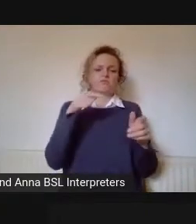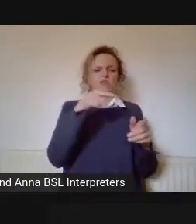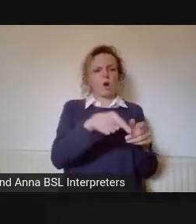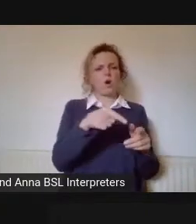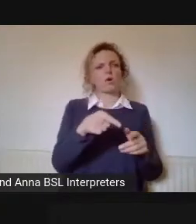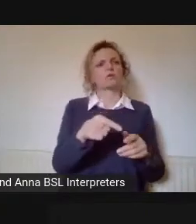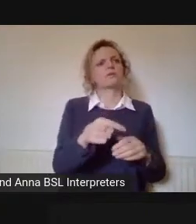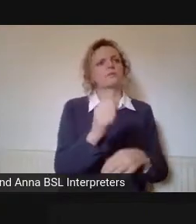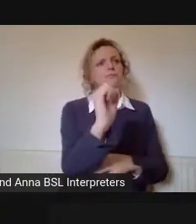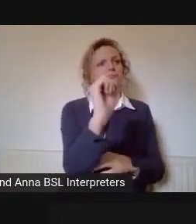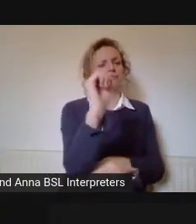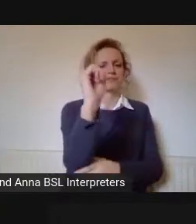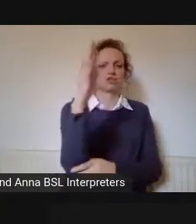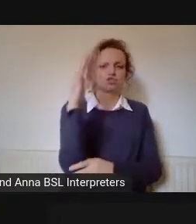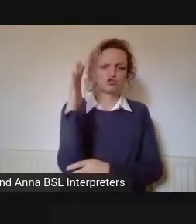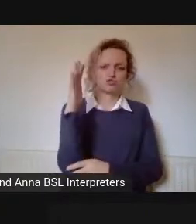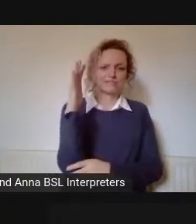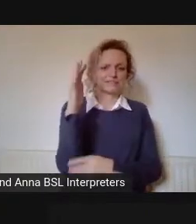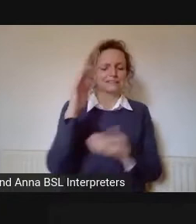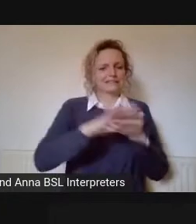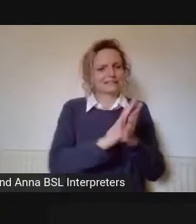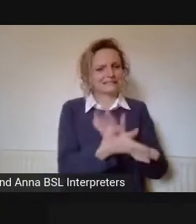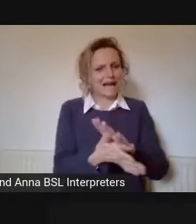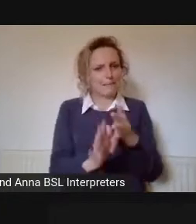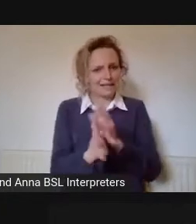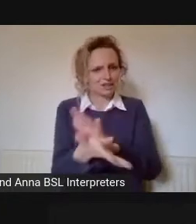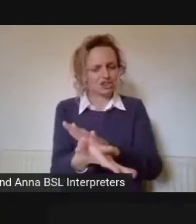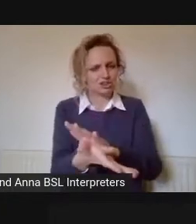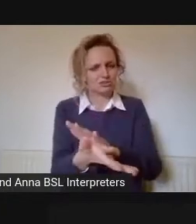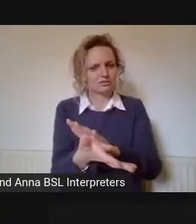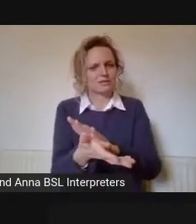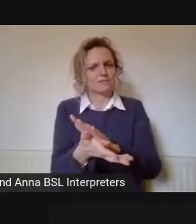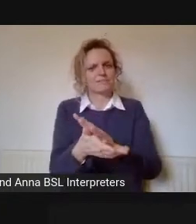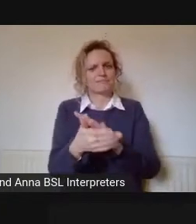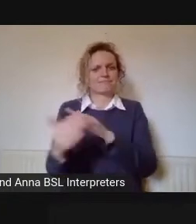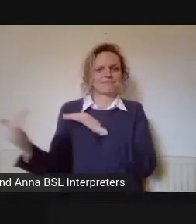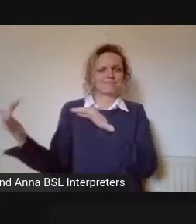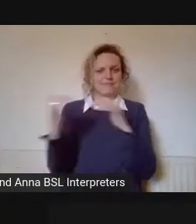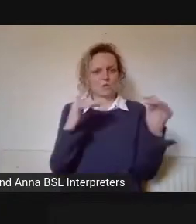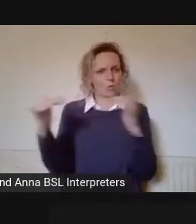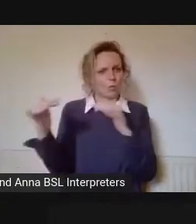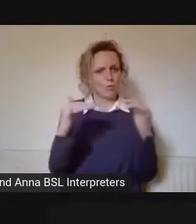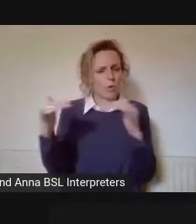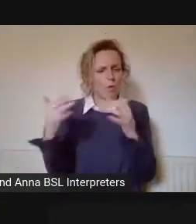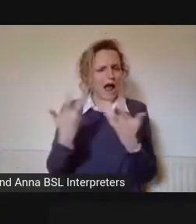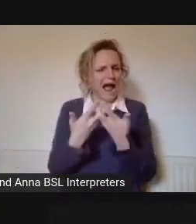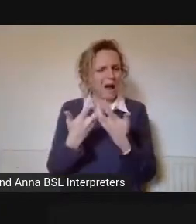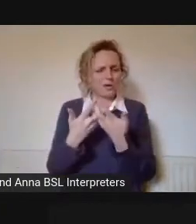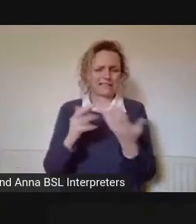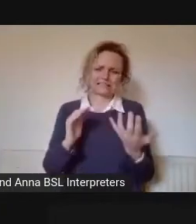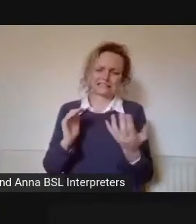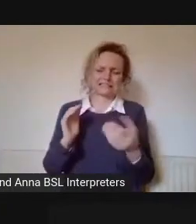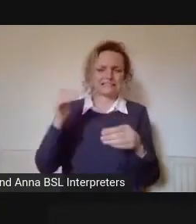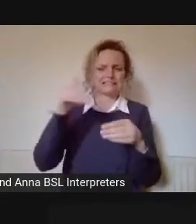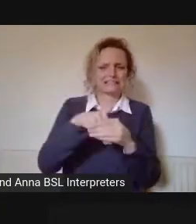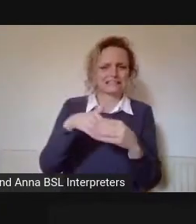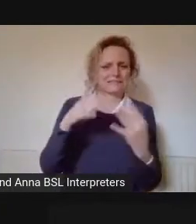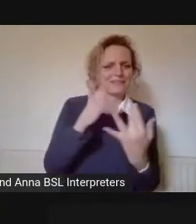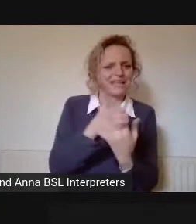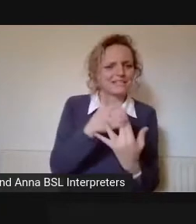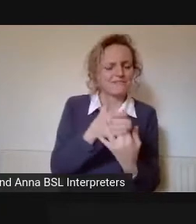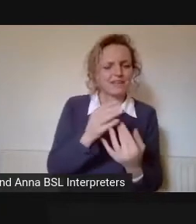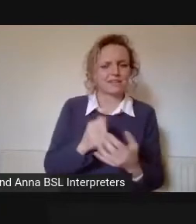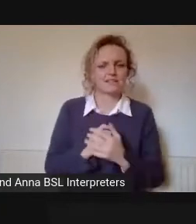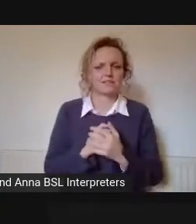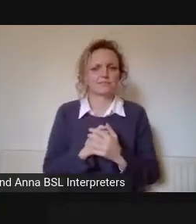on the ground. So that's kind of my approach. And sorry, there's a third level here because I am what we